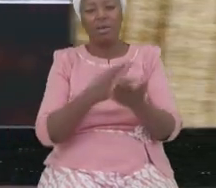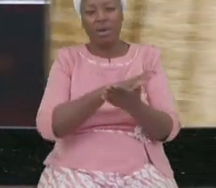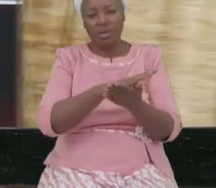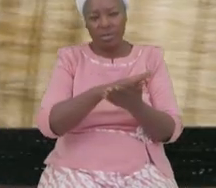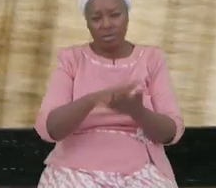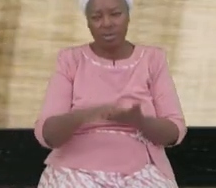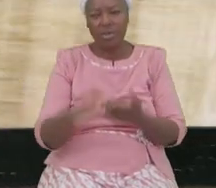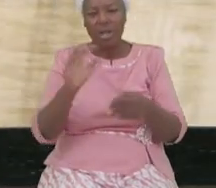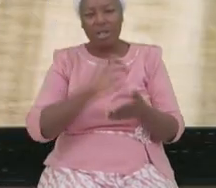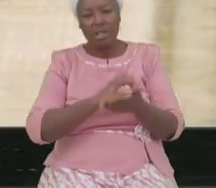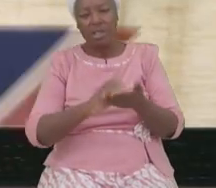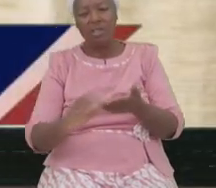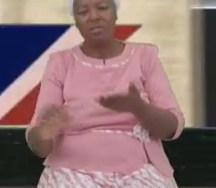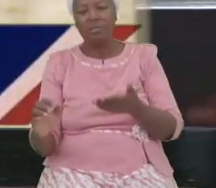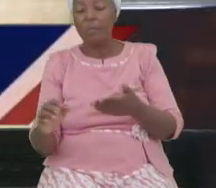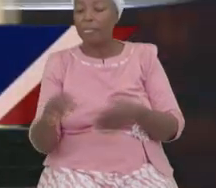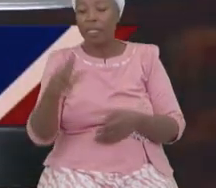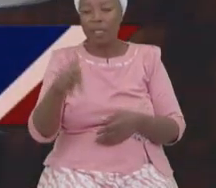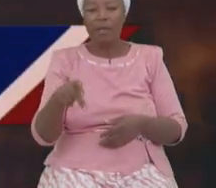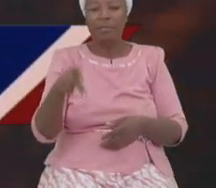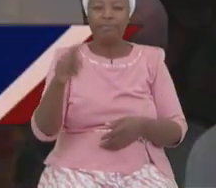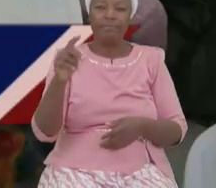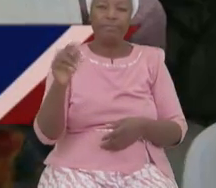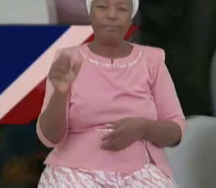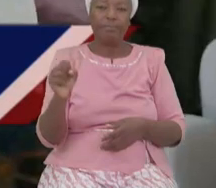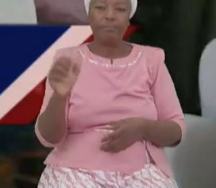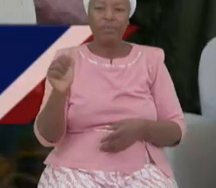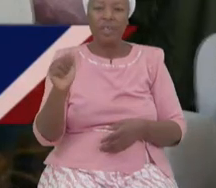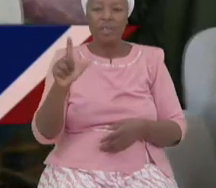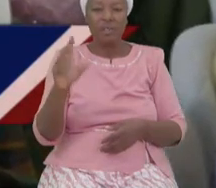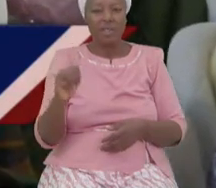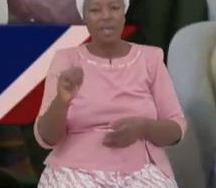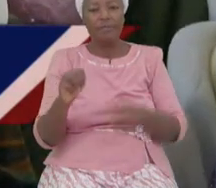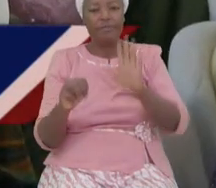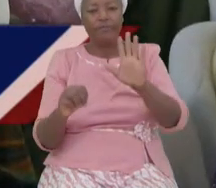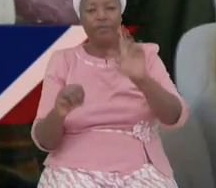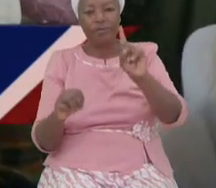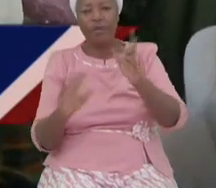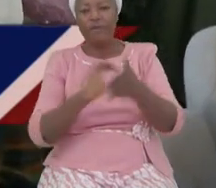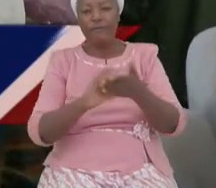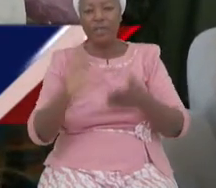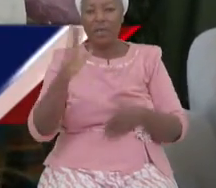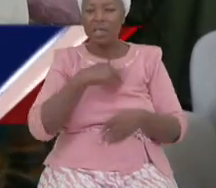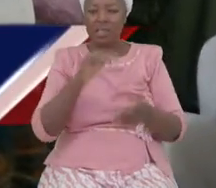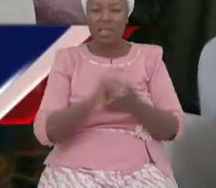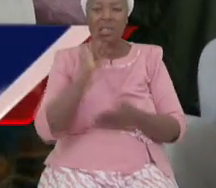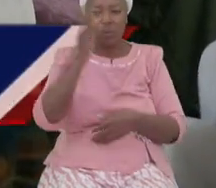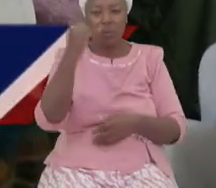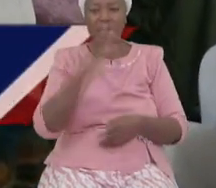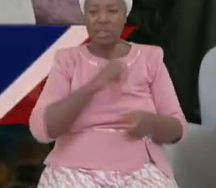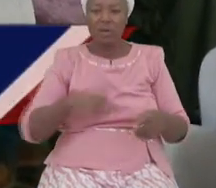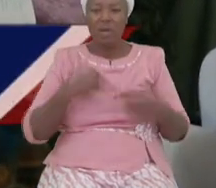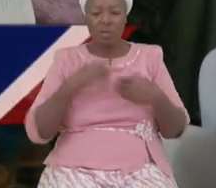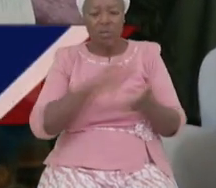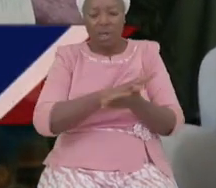Psalm 51, reading from verse 5. That's why the Lord wants to cleanse our hearts, so that in